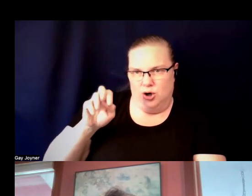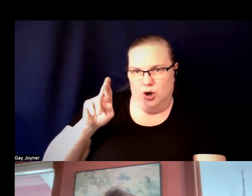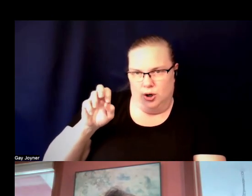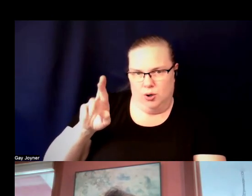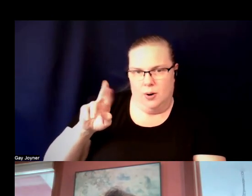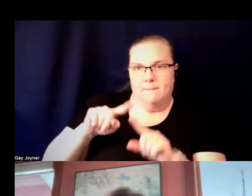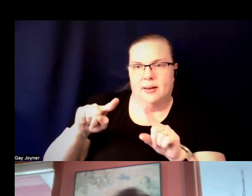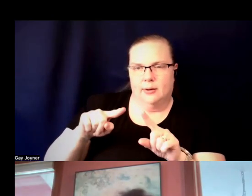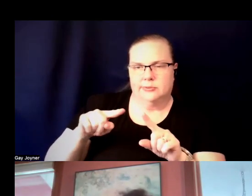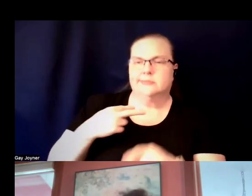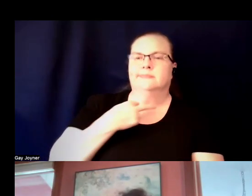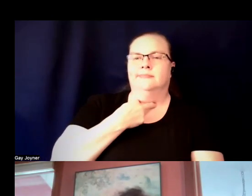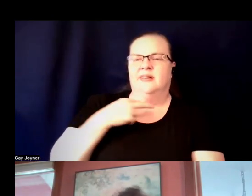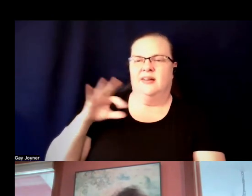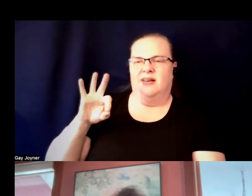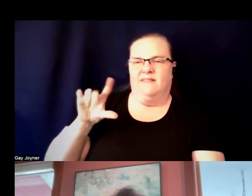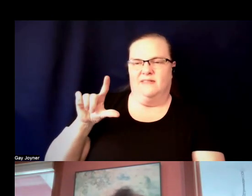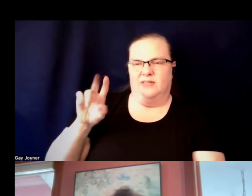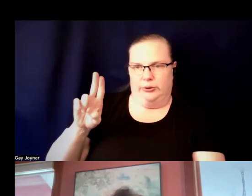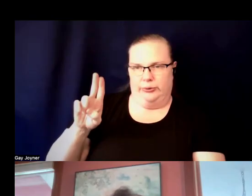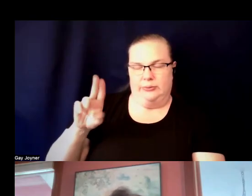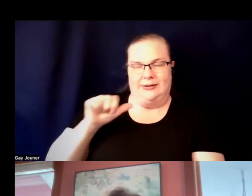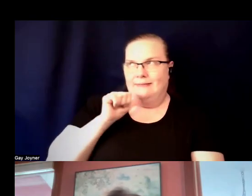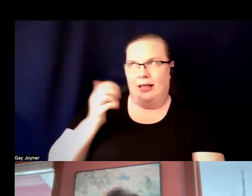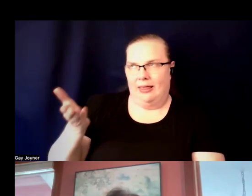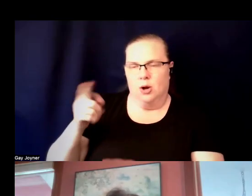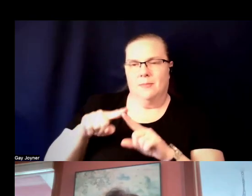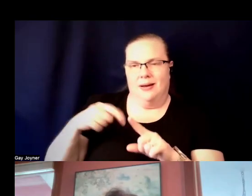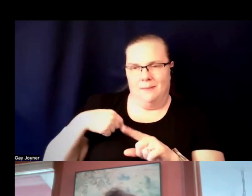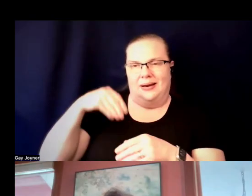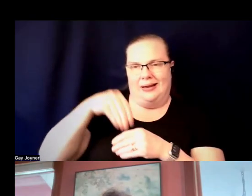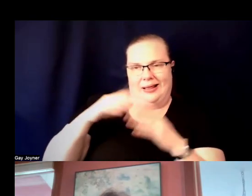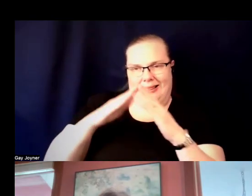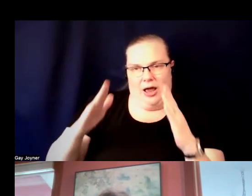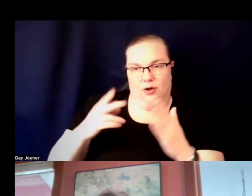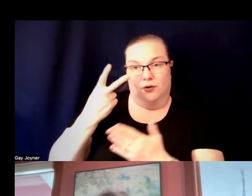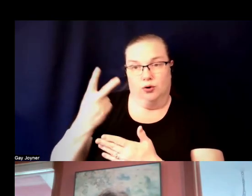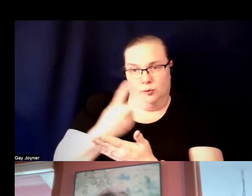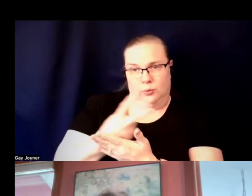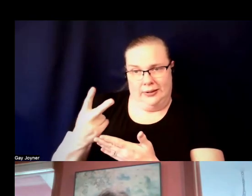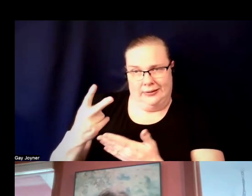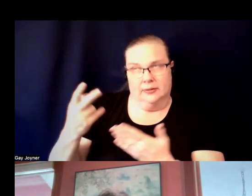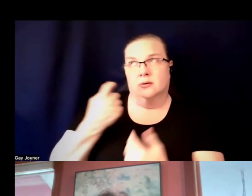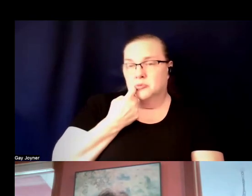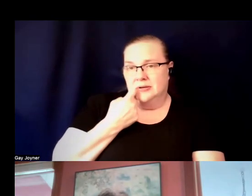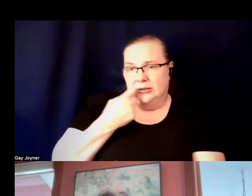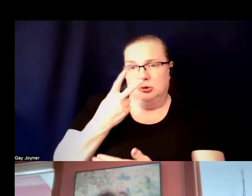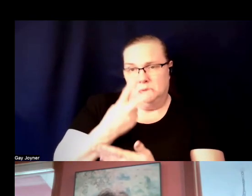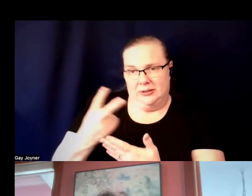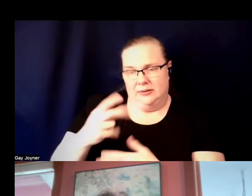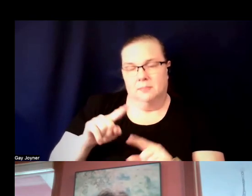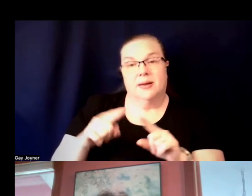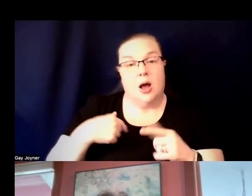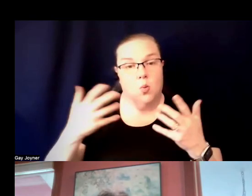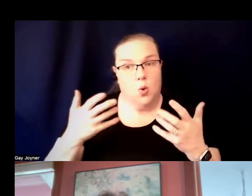by the flu, so I haven't been there. So I've been literally in the house for the past 2 weeks. Um, so I definitely want to